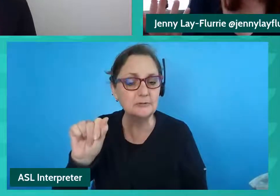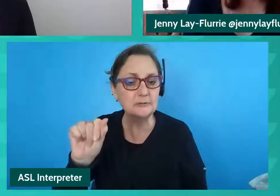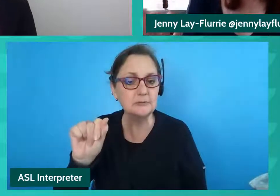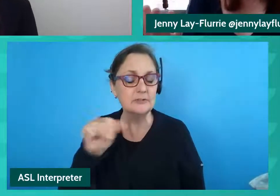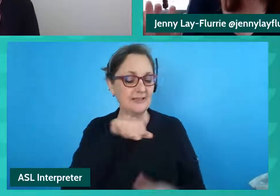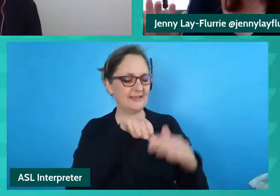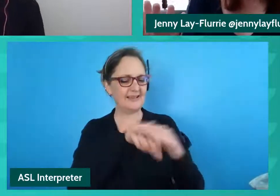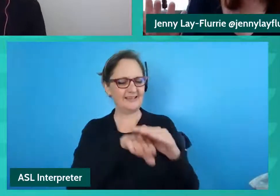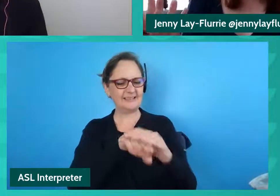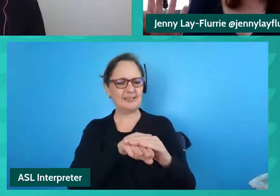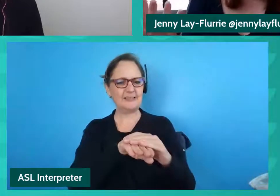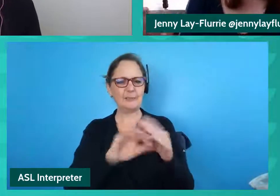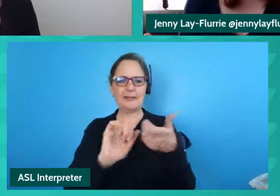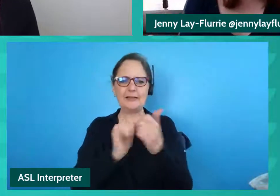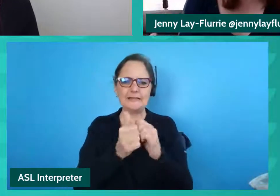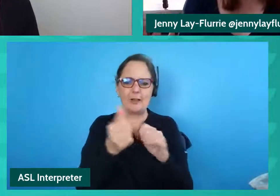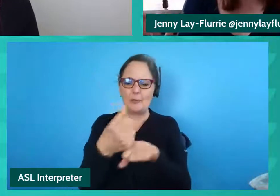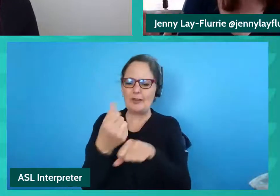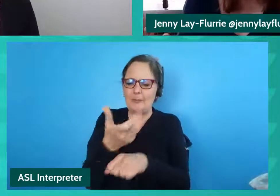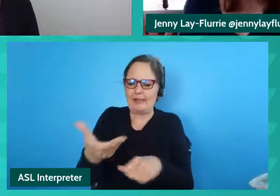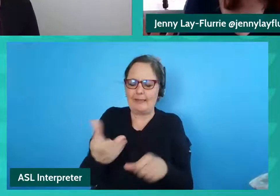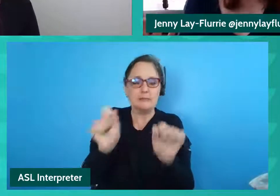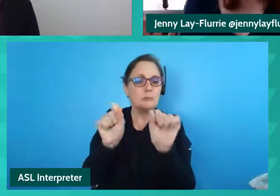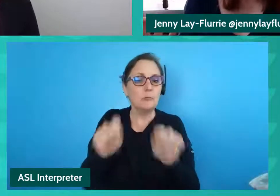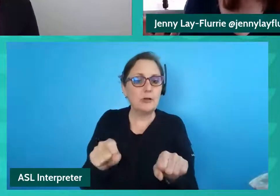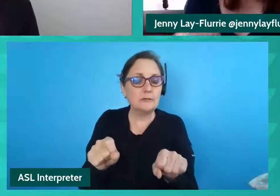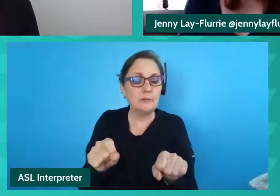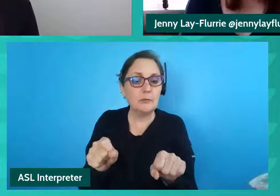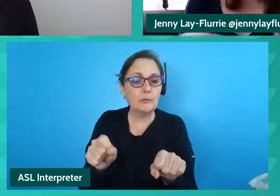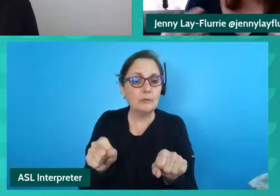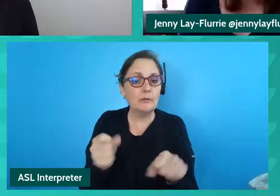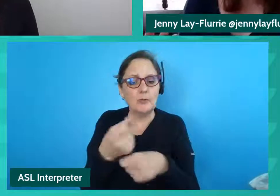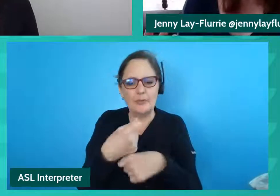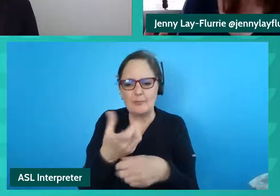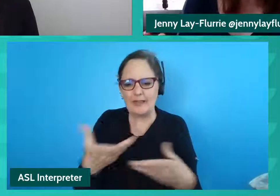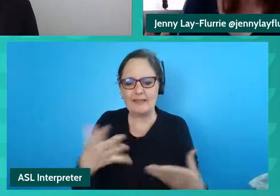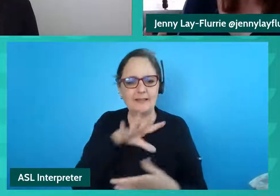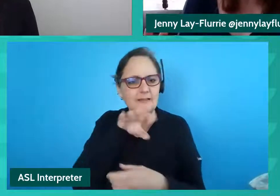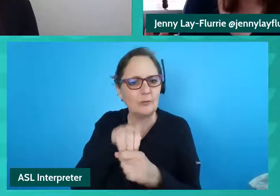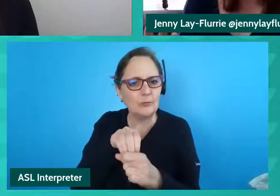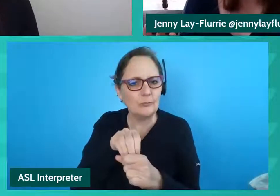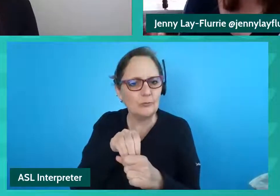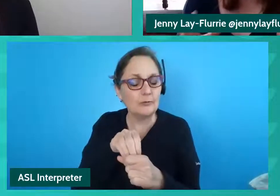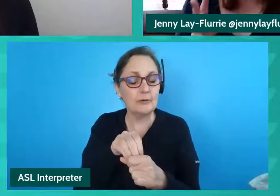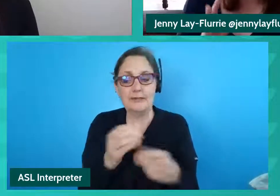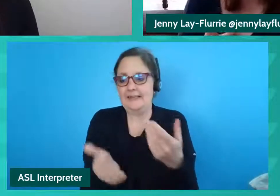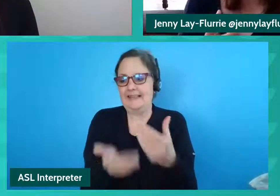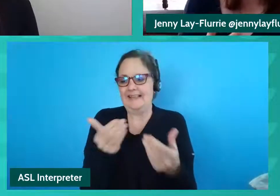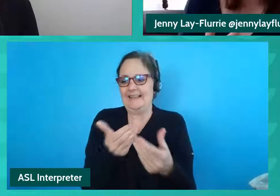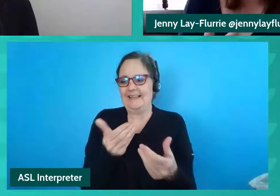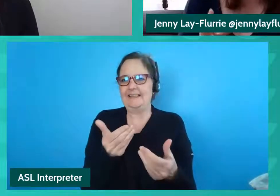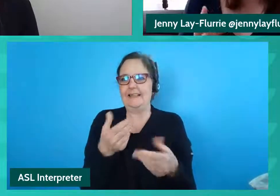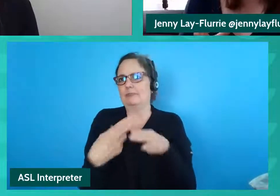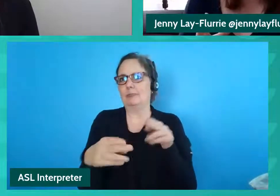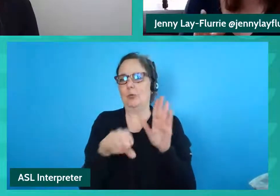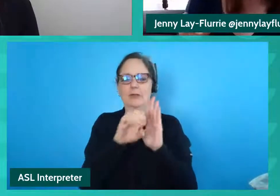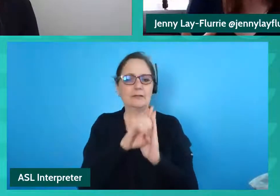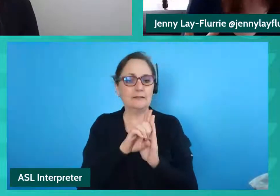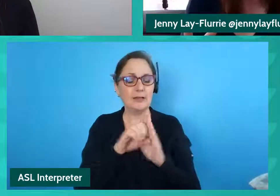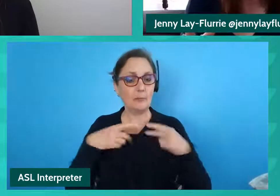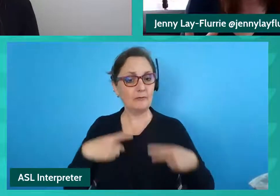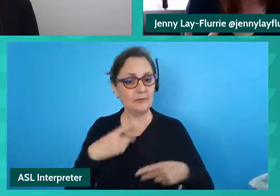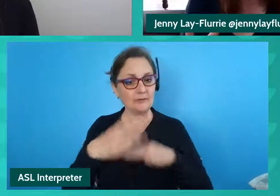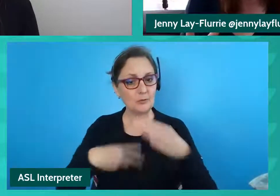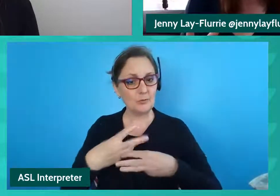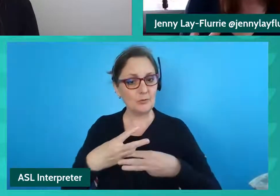to which to make things possible and inclusive. So the easiest quick example for folks in the physical world is to think about a